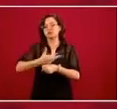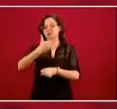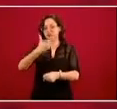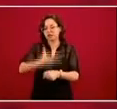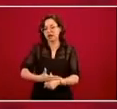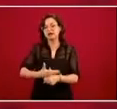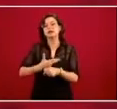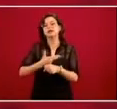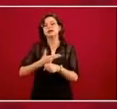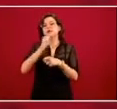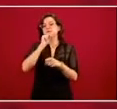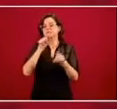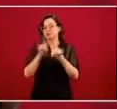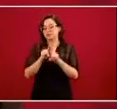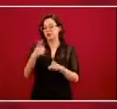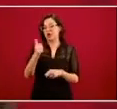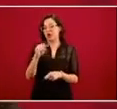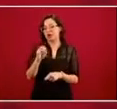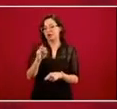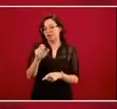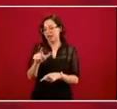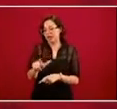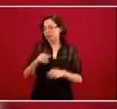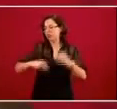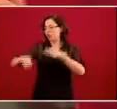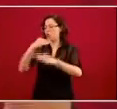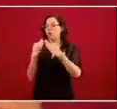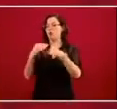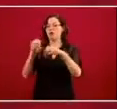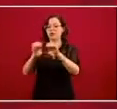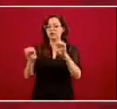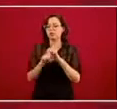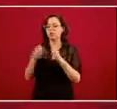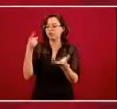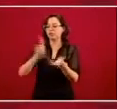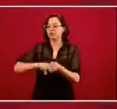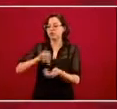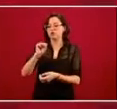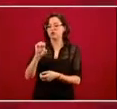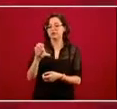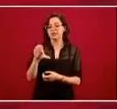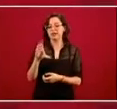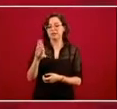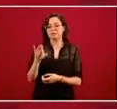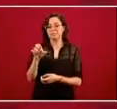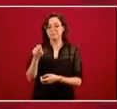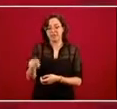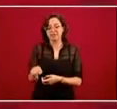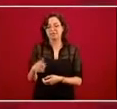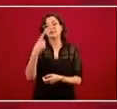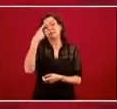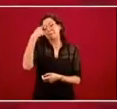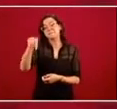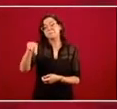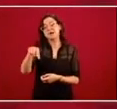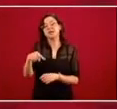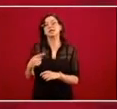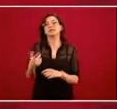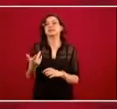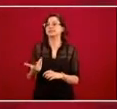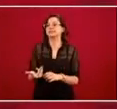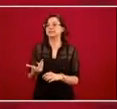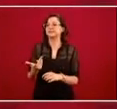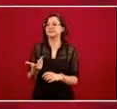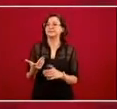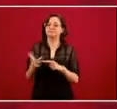of Well-being, that is the one that coordinates all these different social programs, and all of these colleagues that operate and